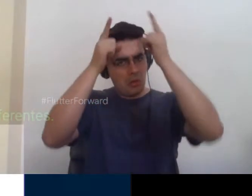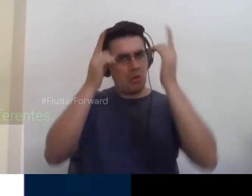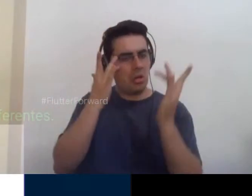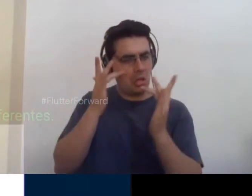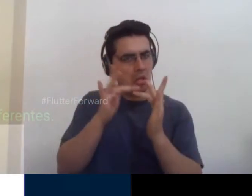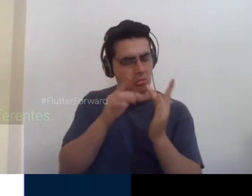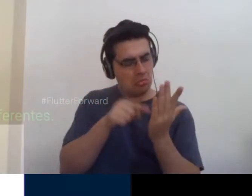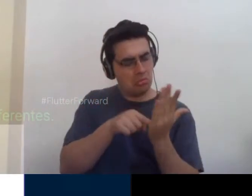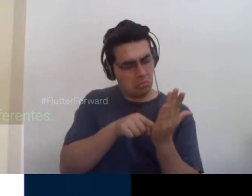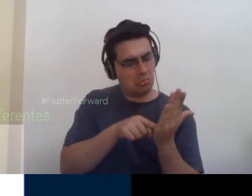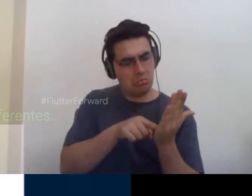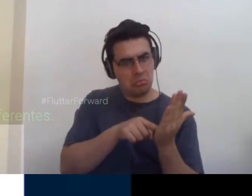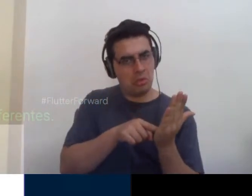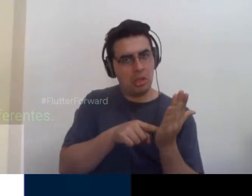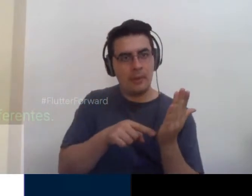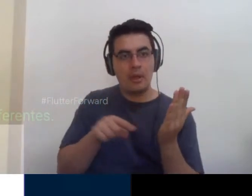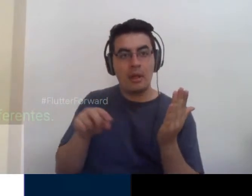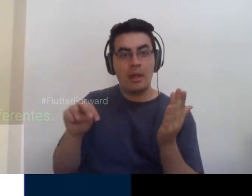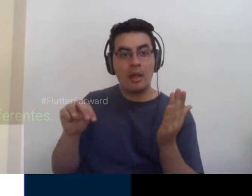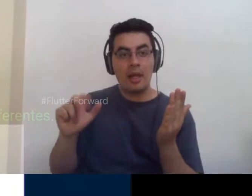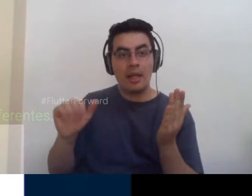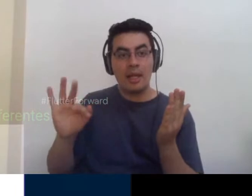on iOS look a bit different.